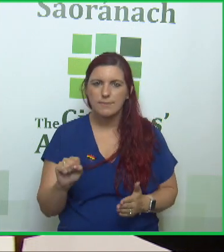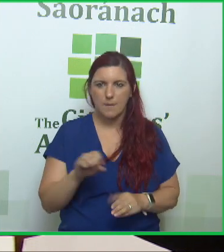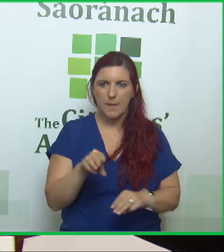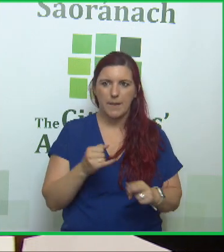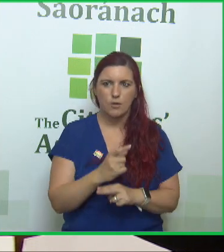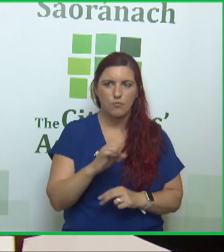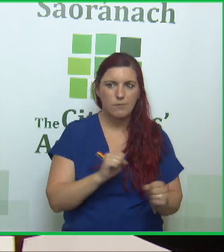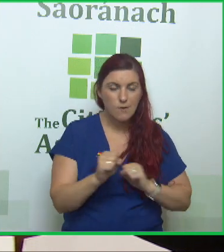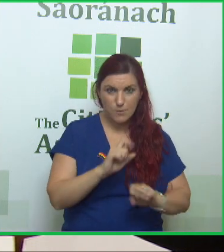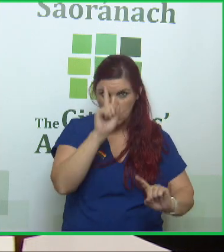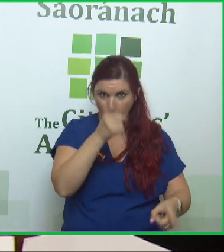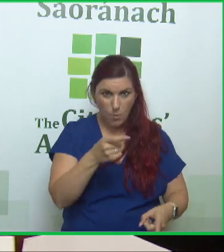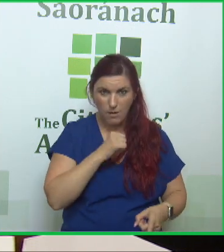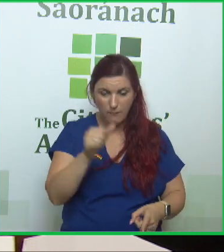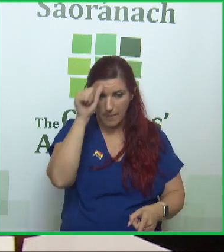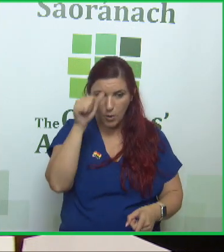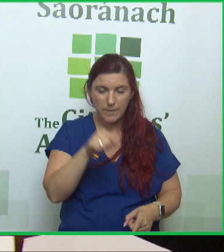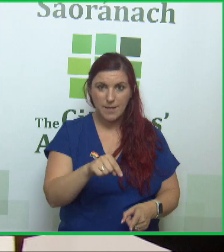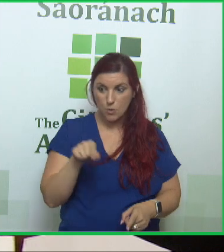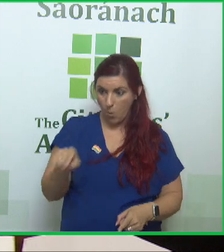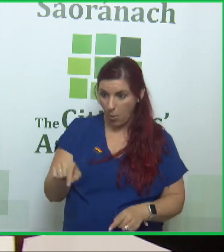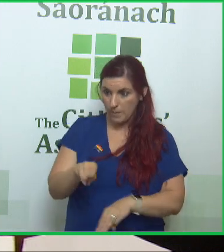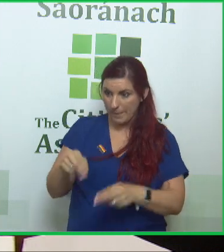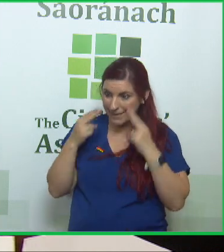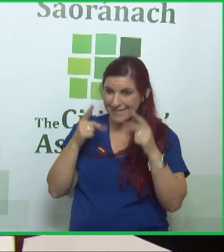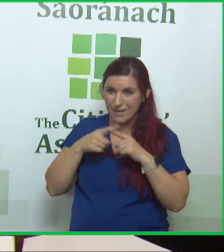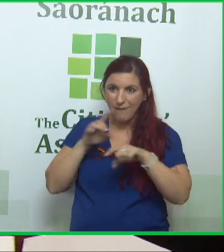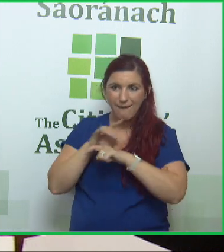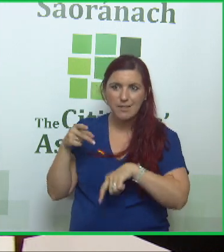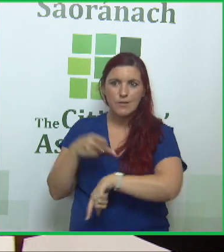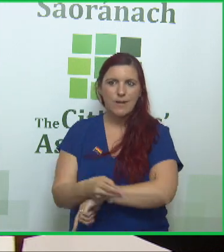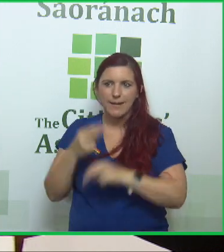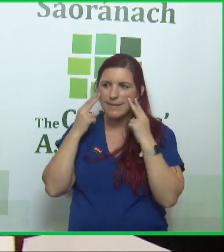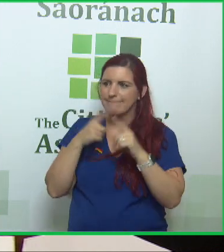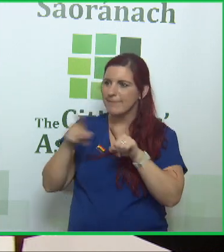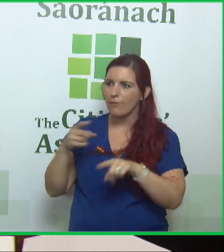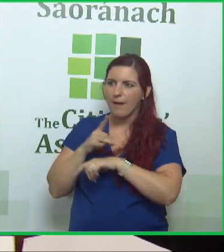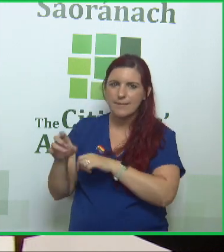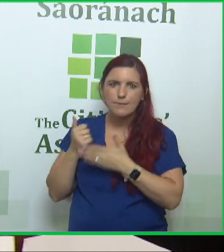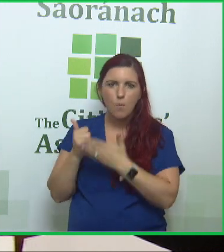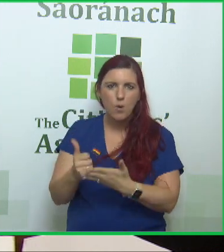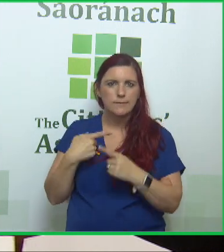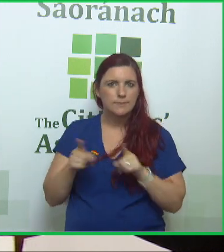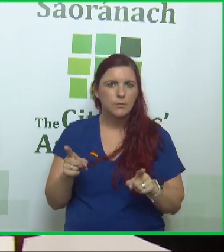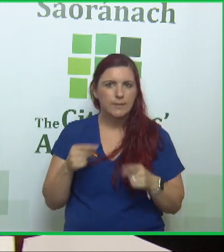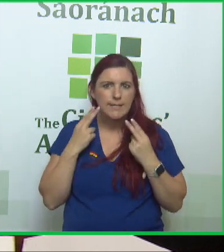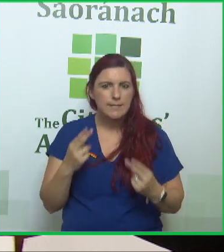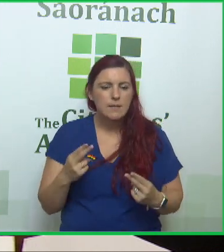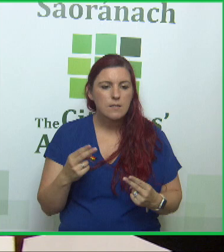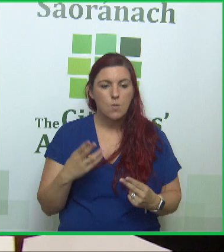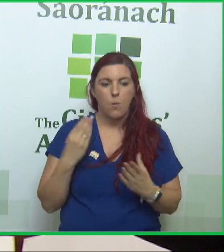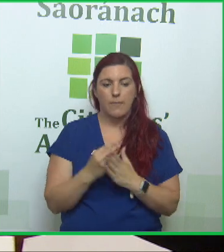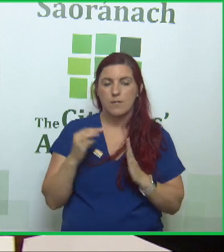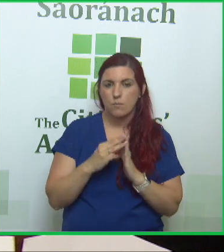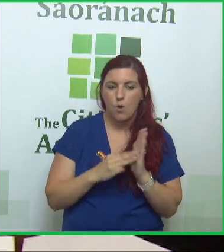may not see on a daily basis, and they need a different type of information. They need a different type of support for them. So with this programme,